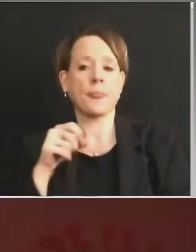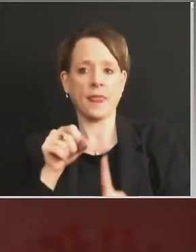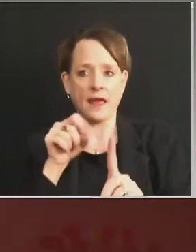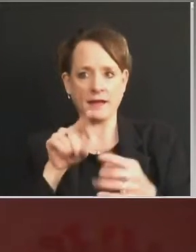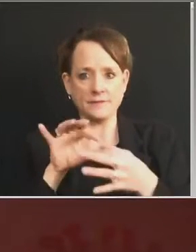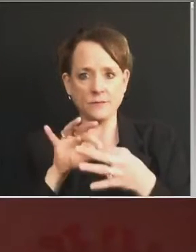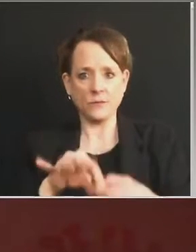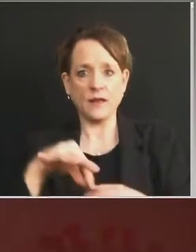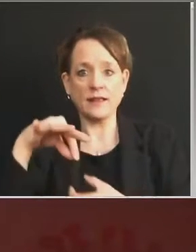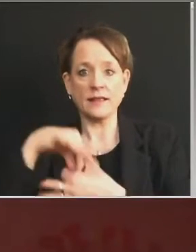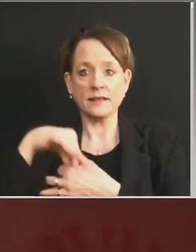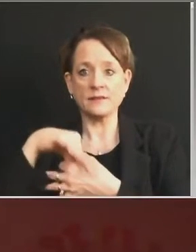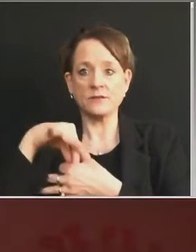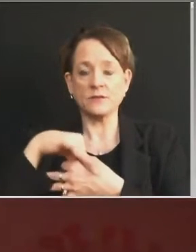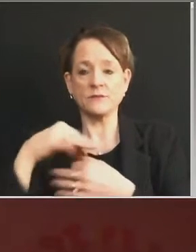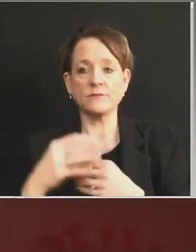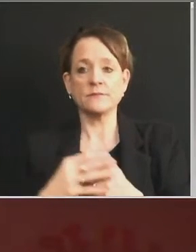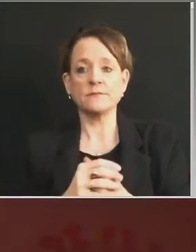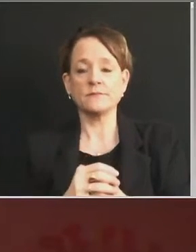Bureau